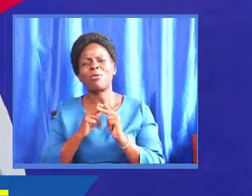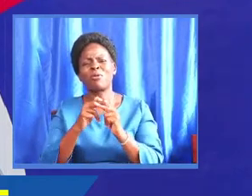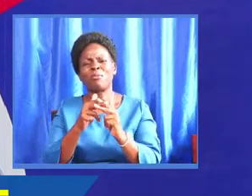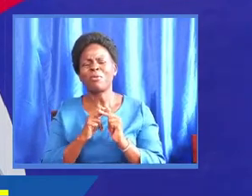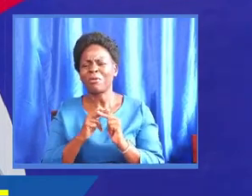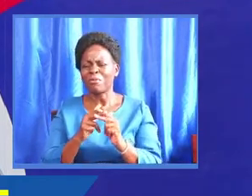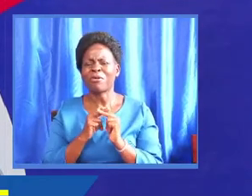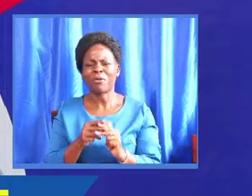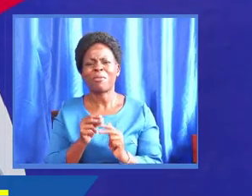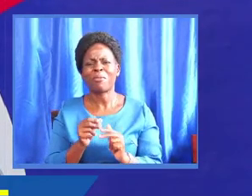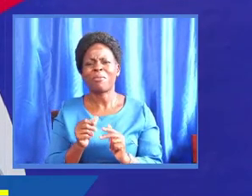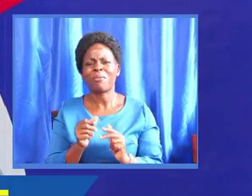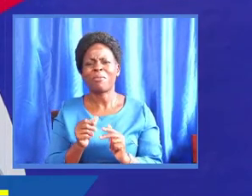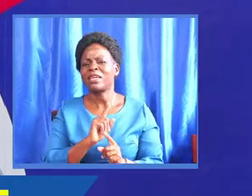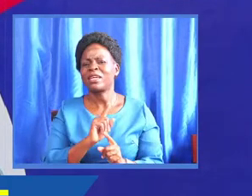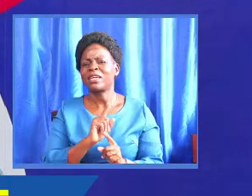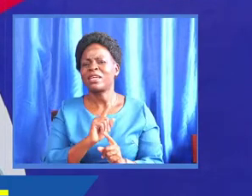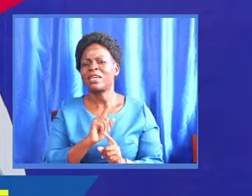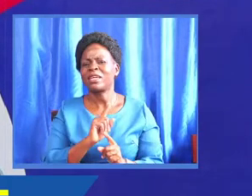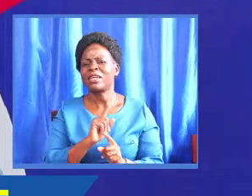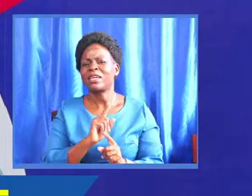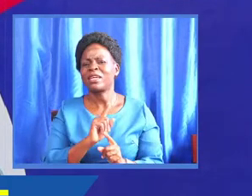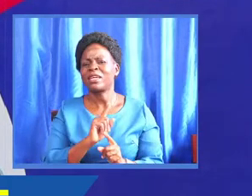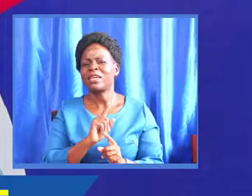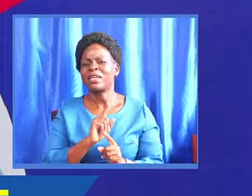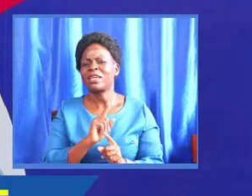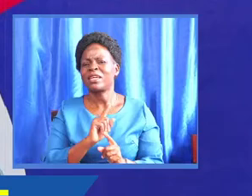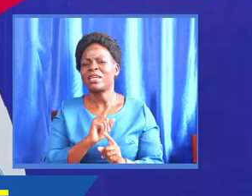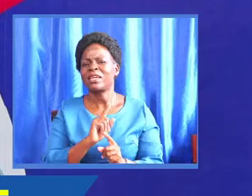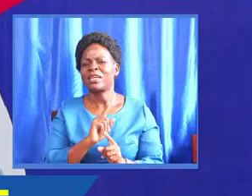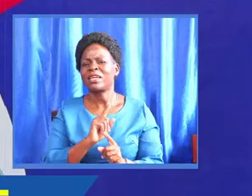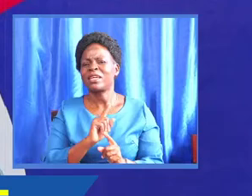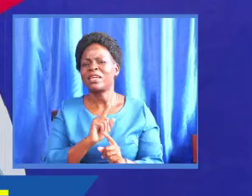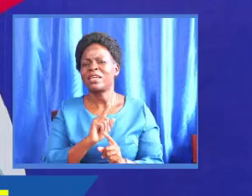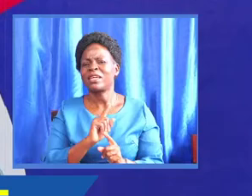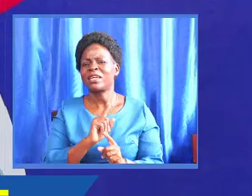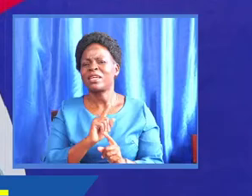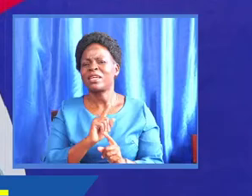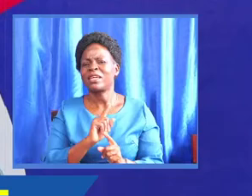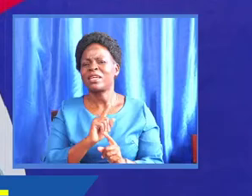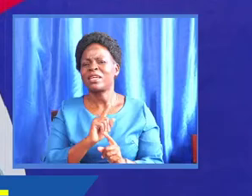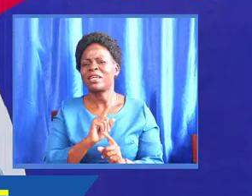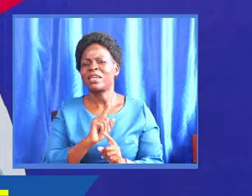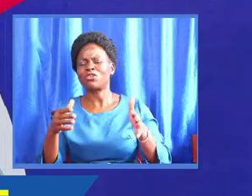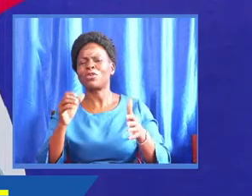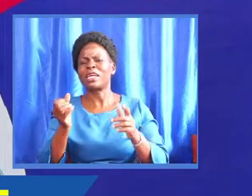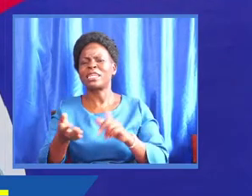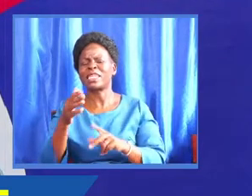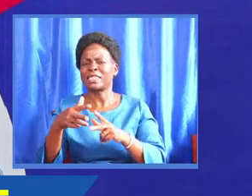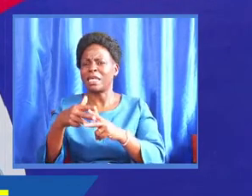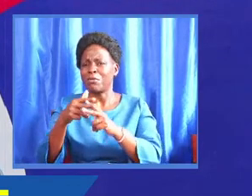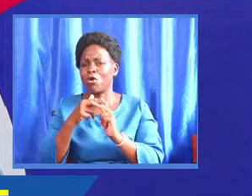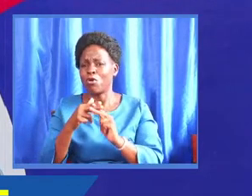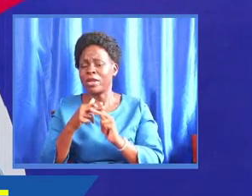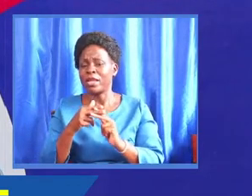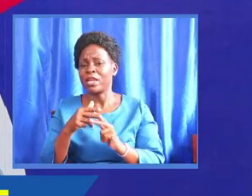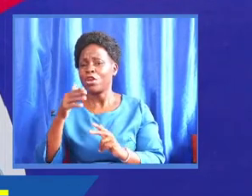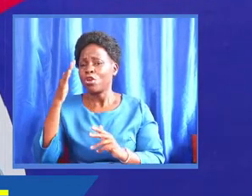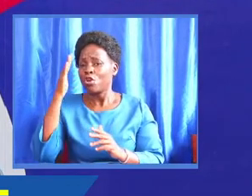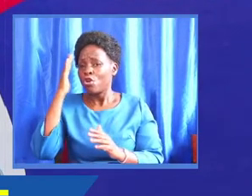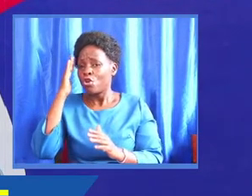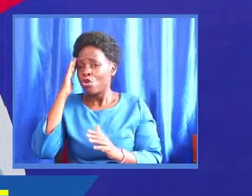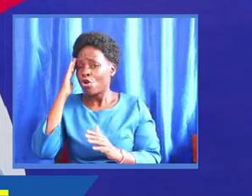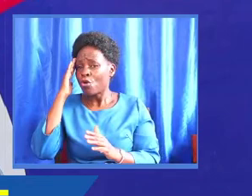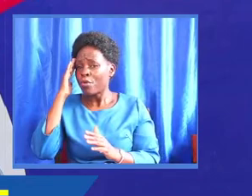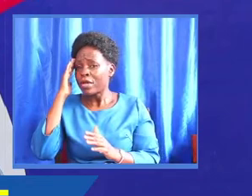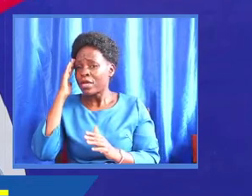four property. And then if you want to expand, you can take some loan knowing that you've got